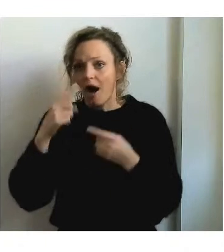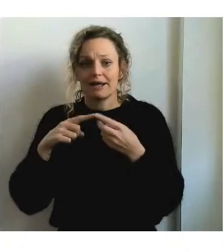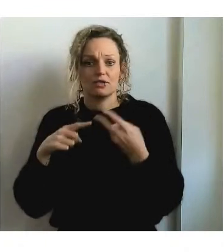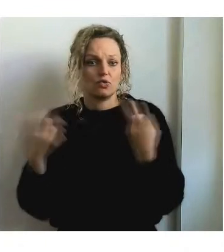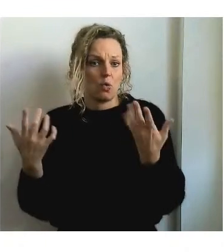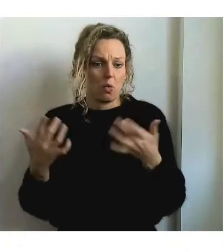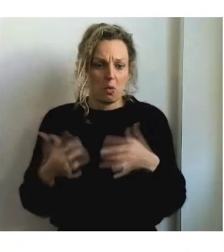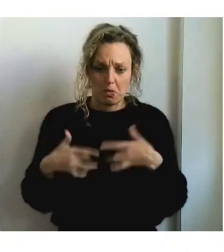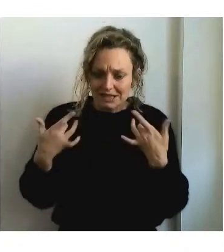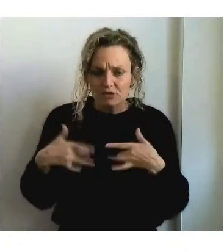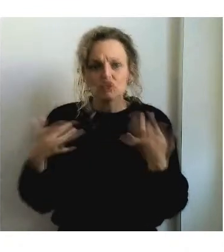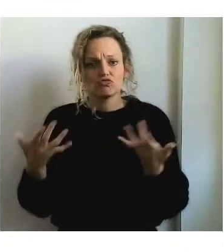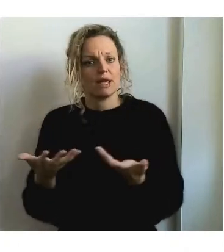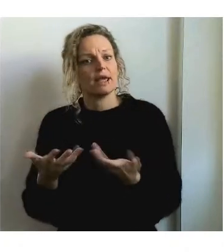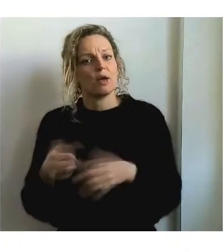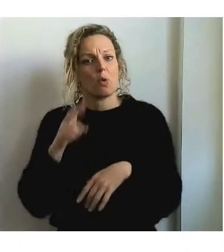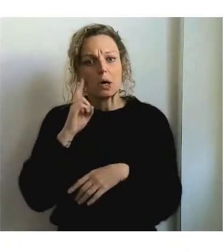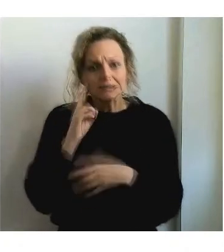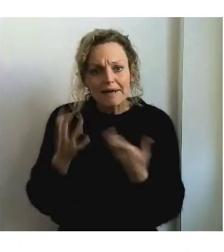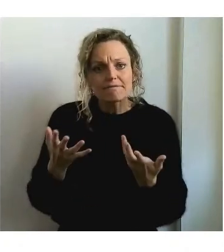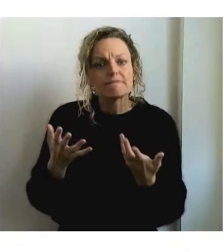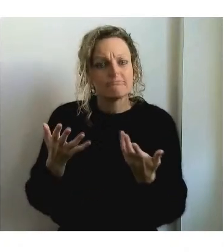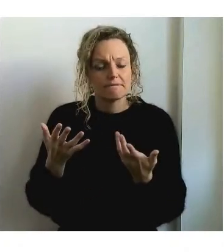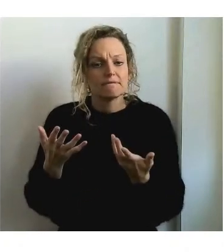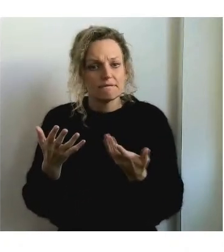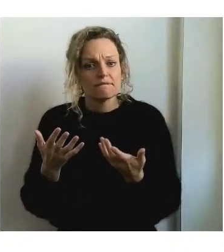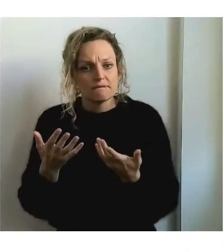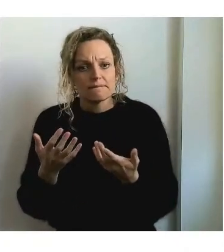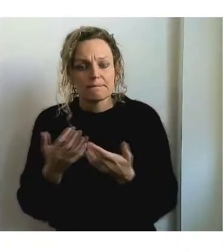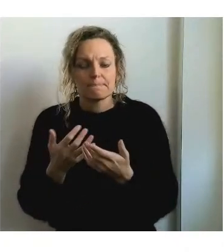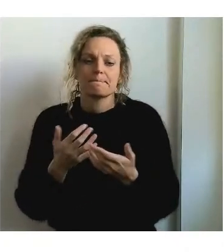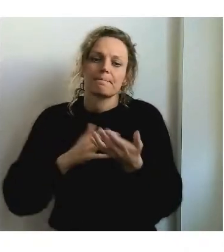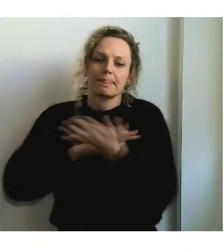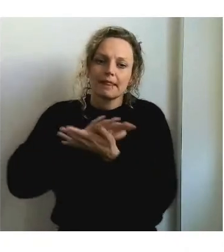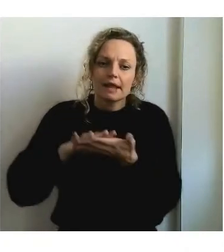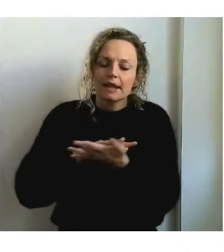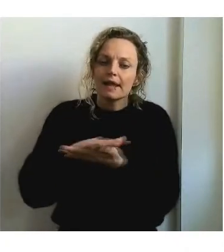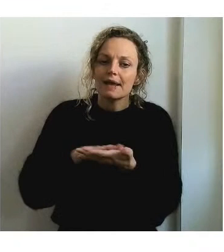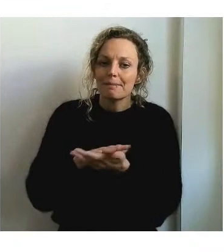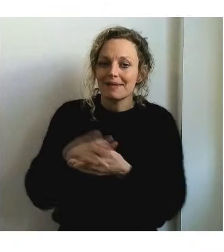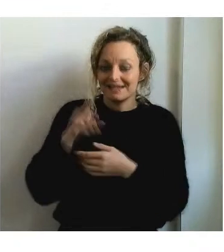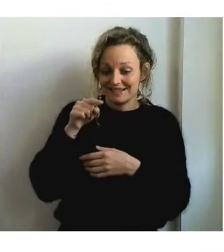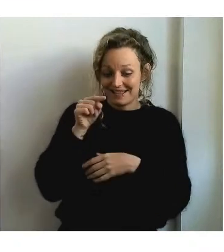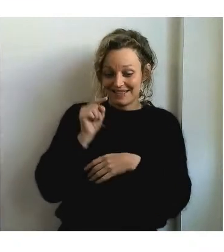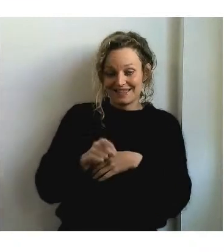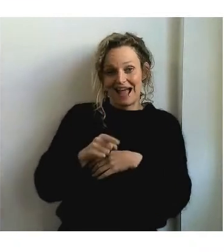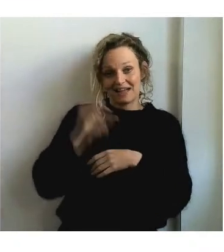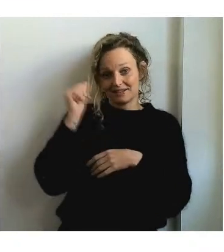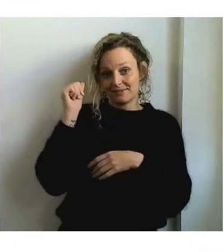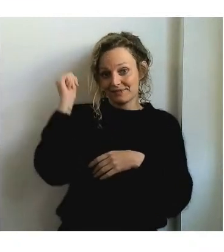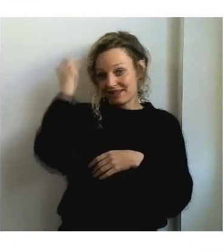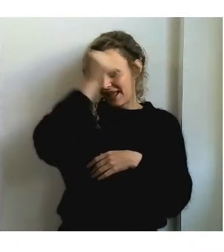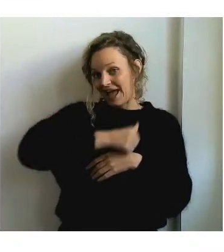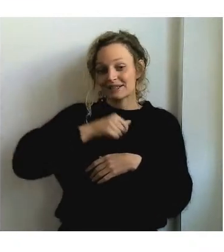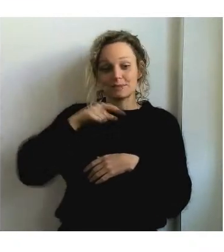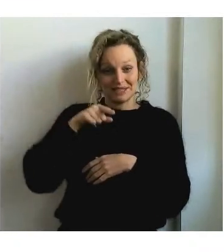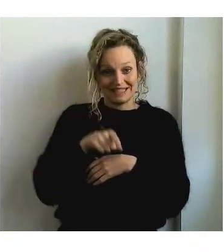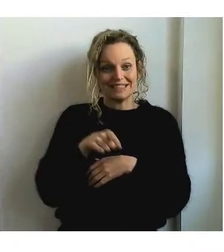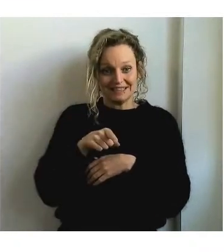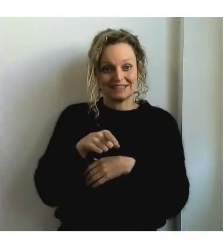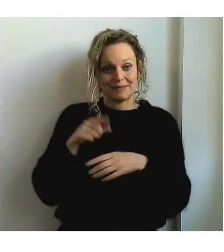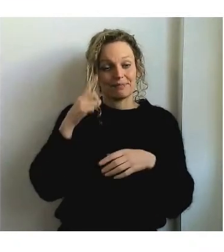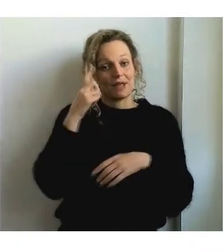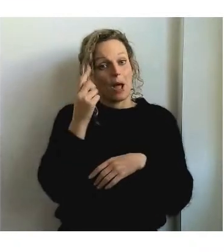impairments. And that was expertise that AbilityNet absolutely has in spades, that Good